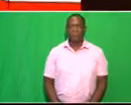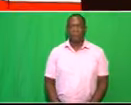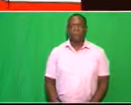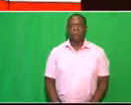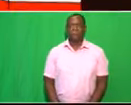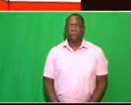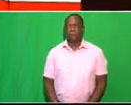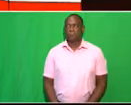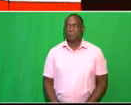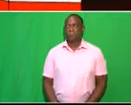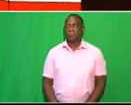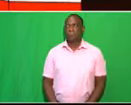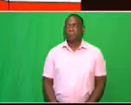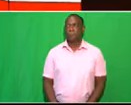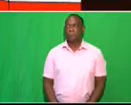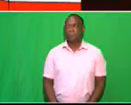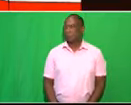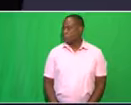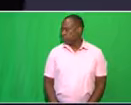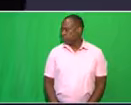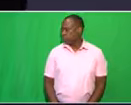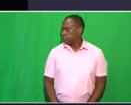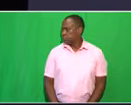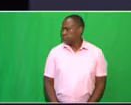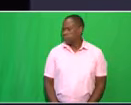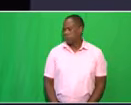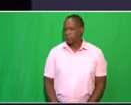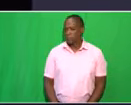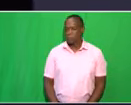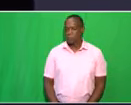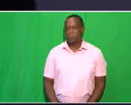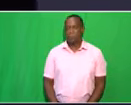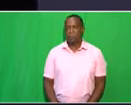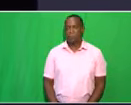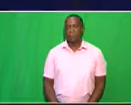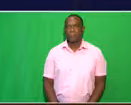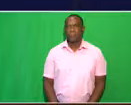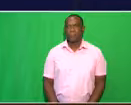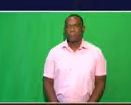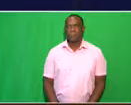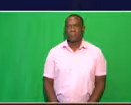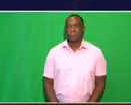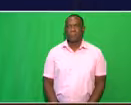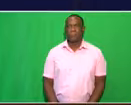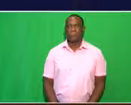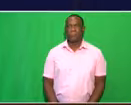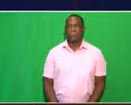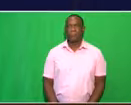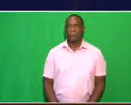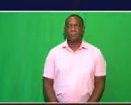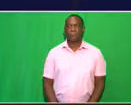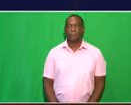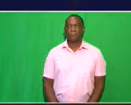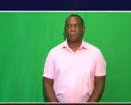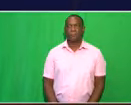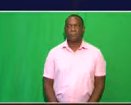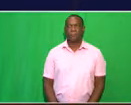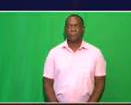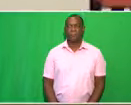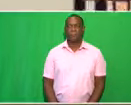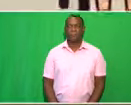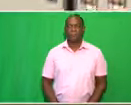a nutritious breakfast and lunch at lunchtime. And we'll see you later when we meet with the school nurse to discuss healthy eating